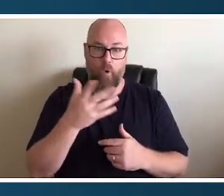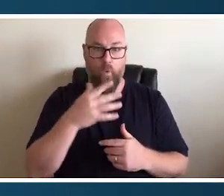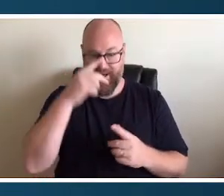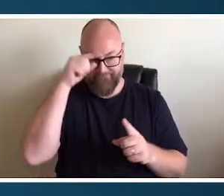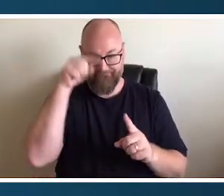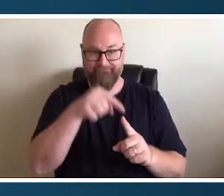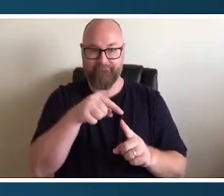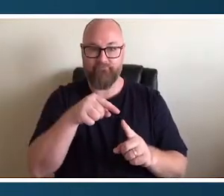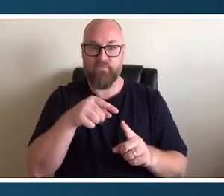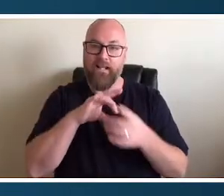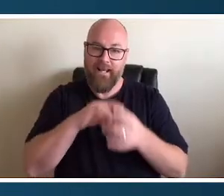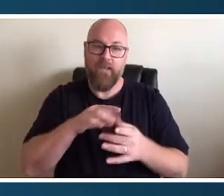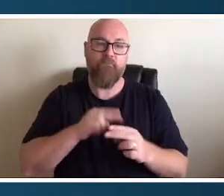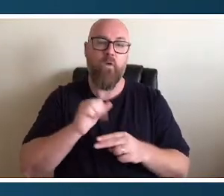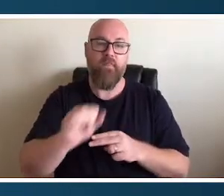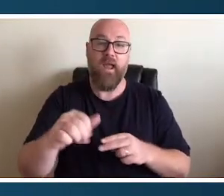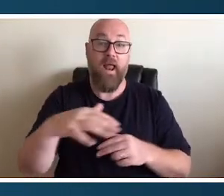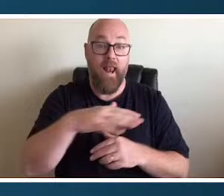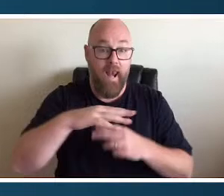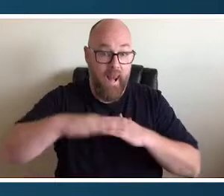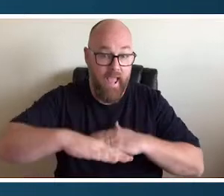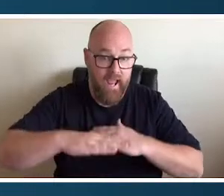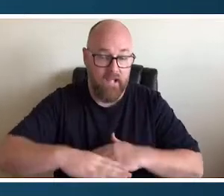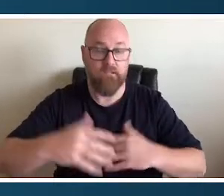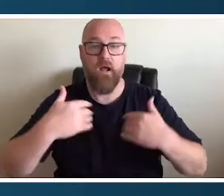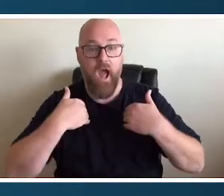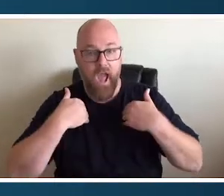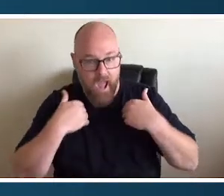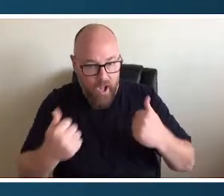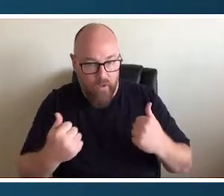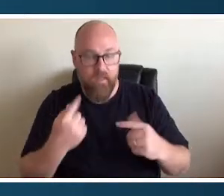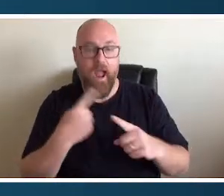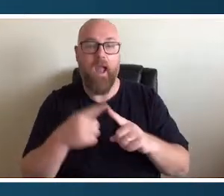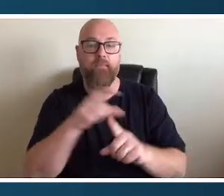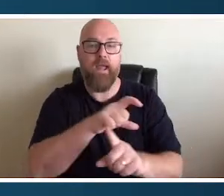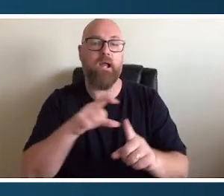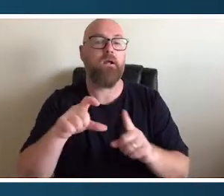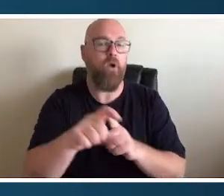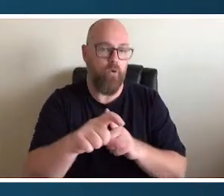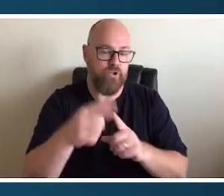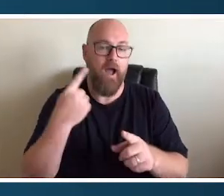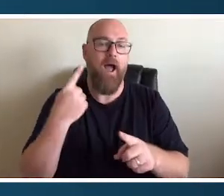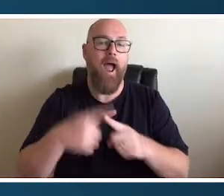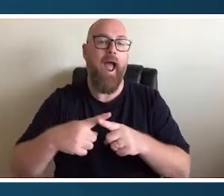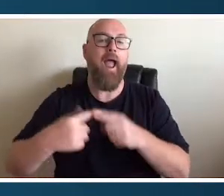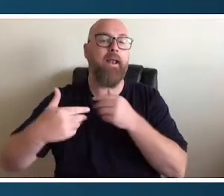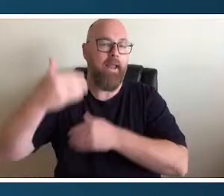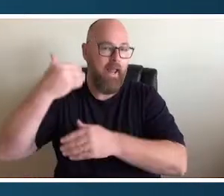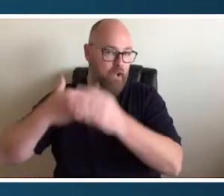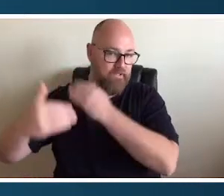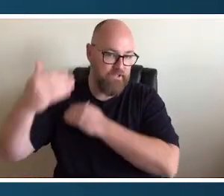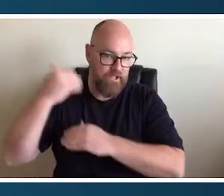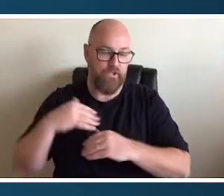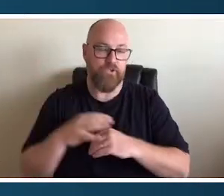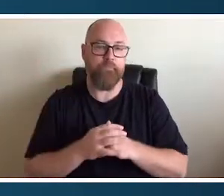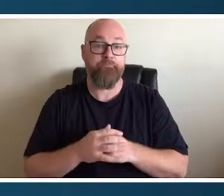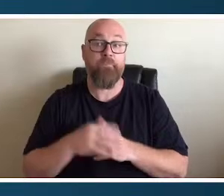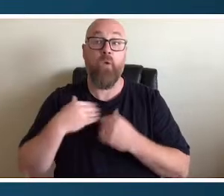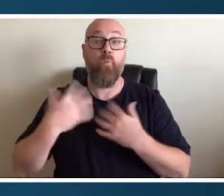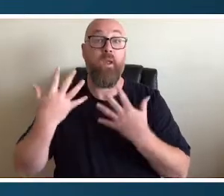their health, and their cultural heritage, blending traditional knowledge with contemporary management